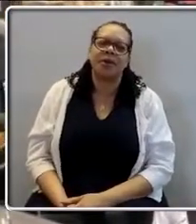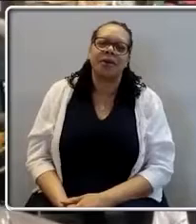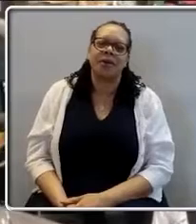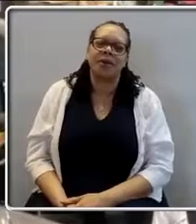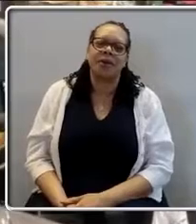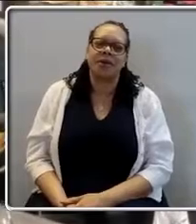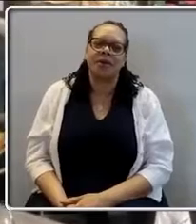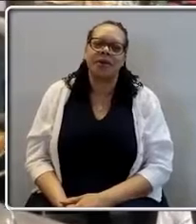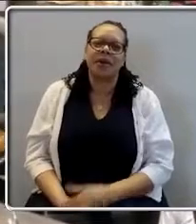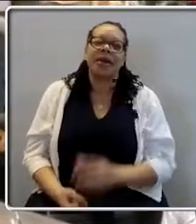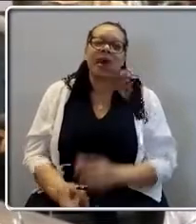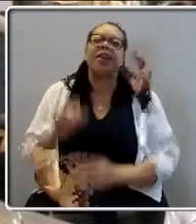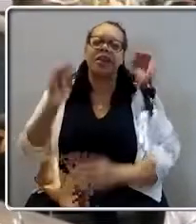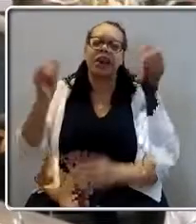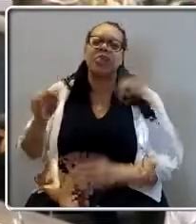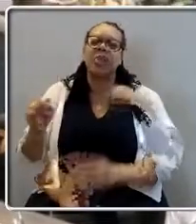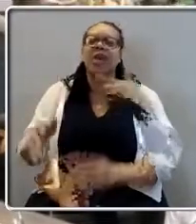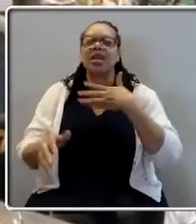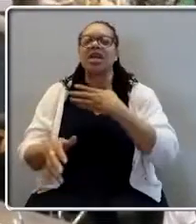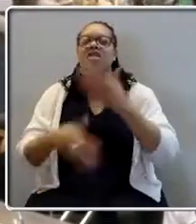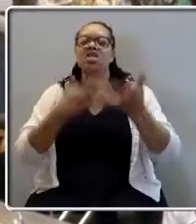song.